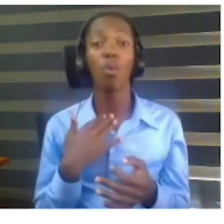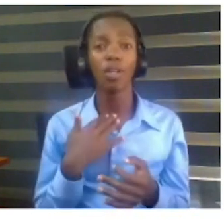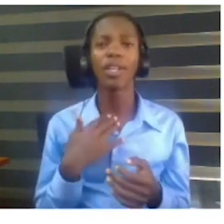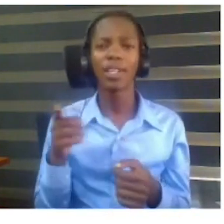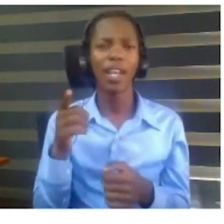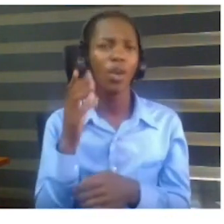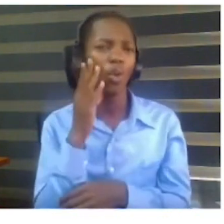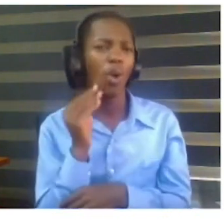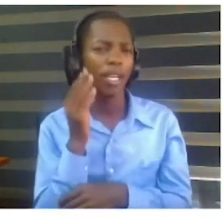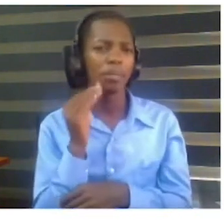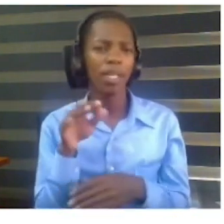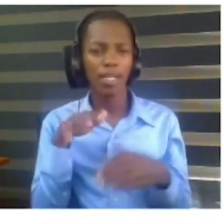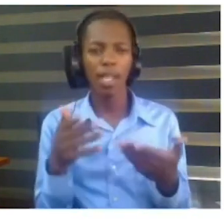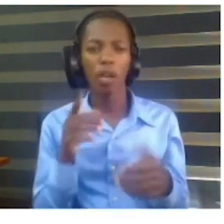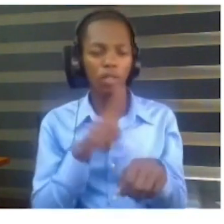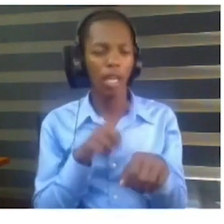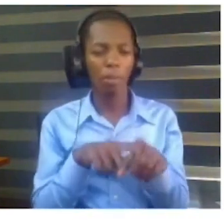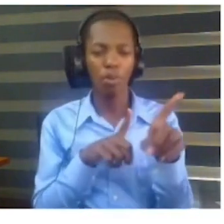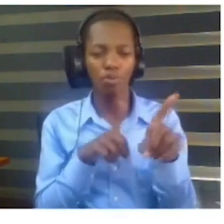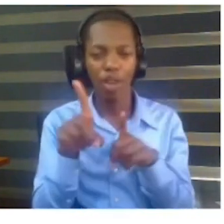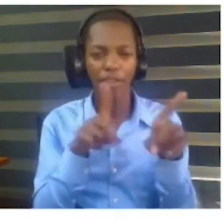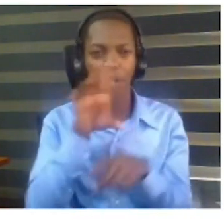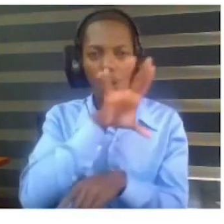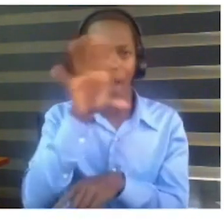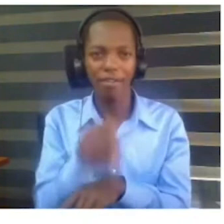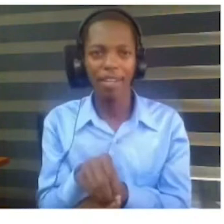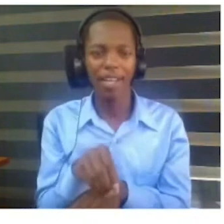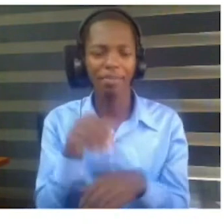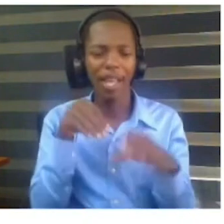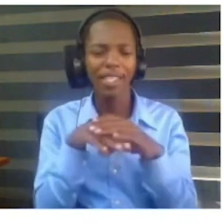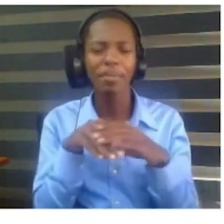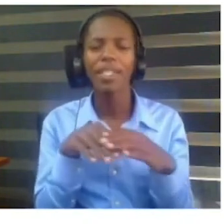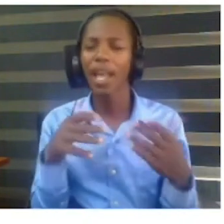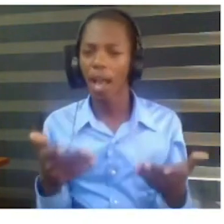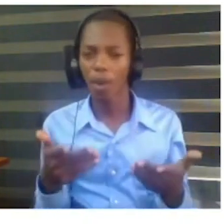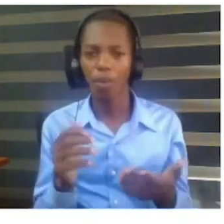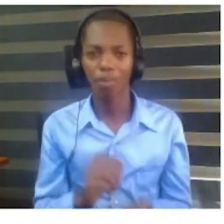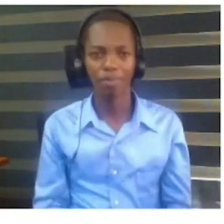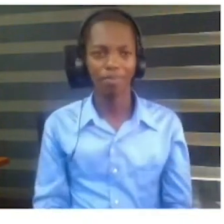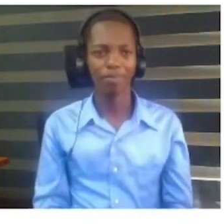when you traveled to Africa? So you can share a bit about that.